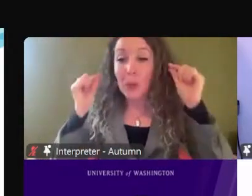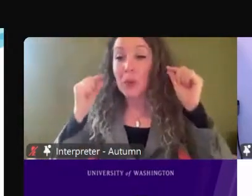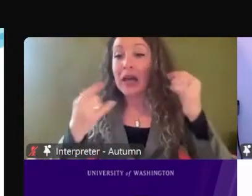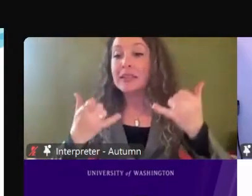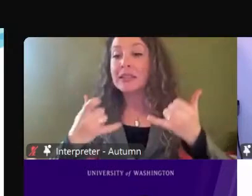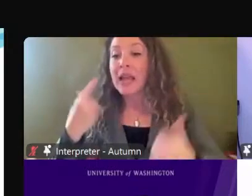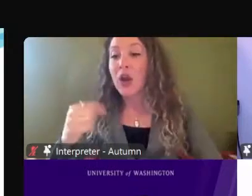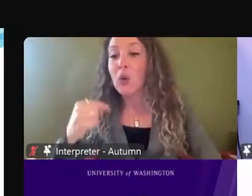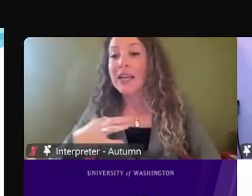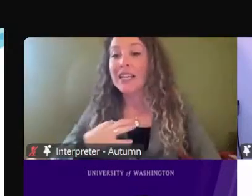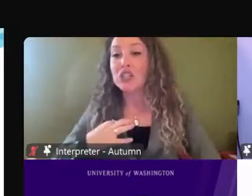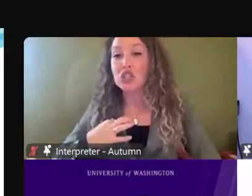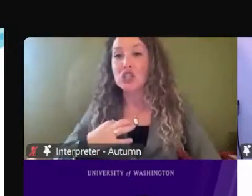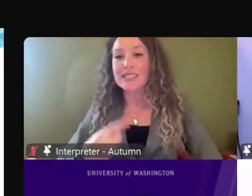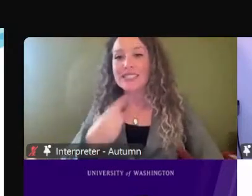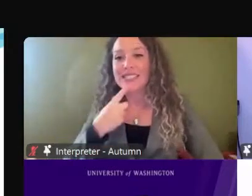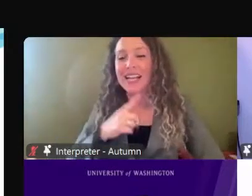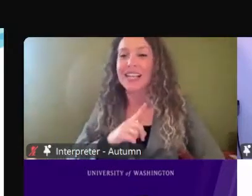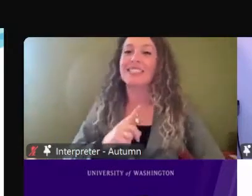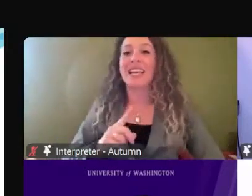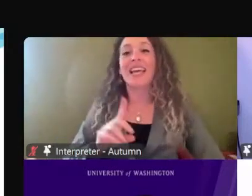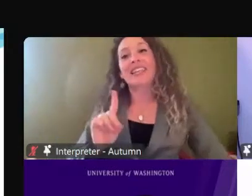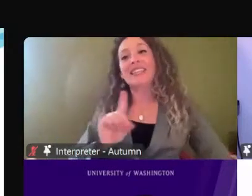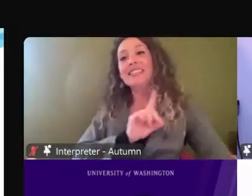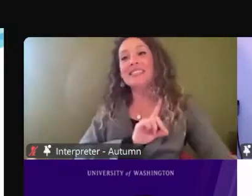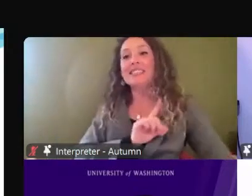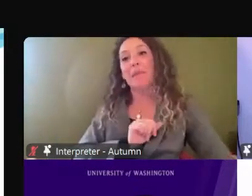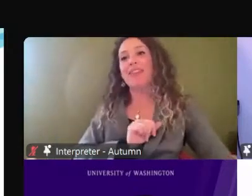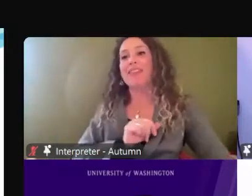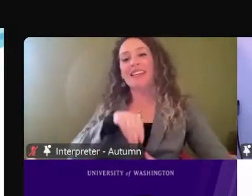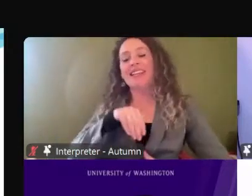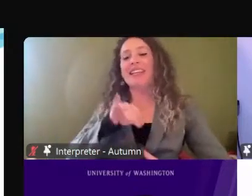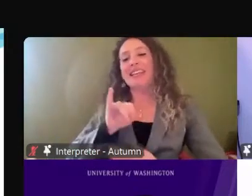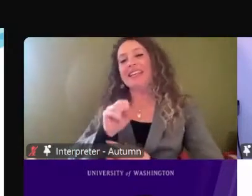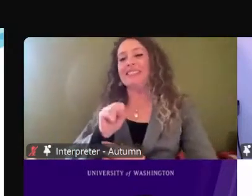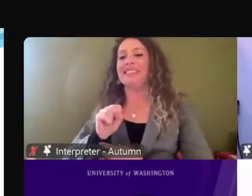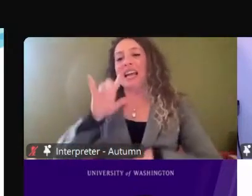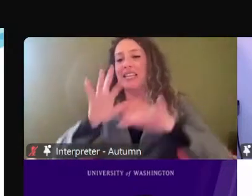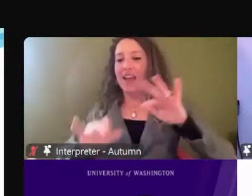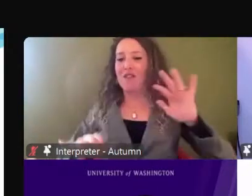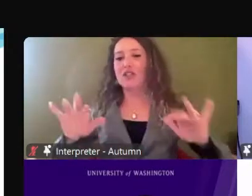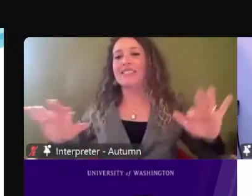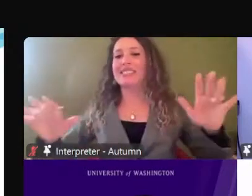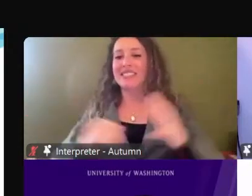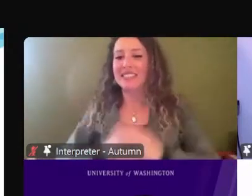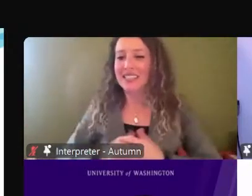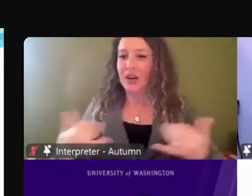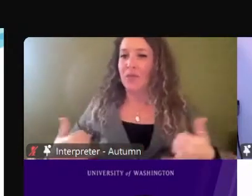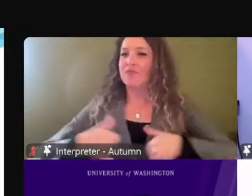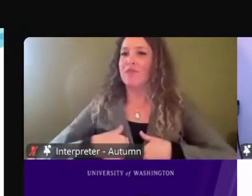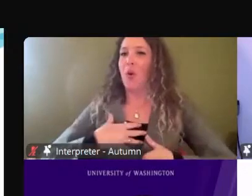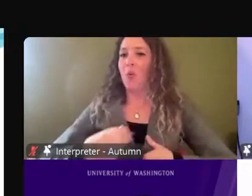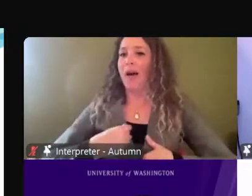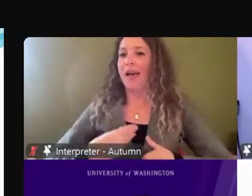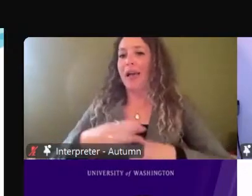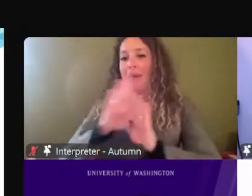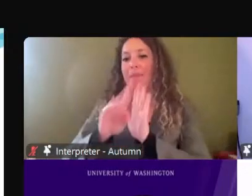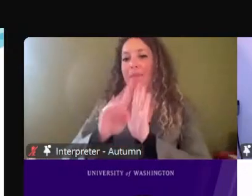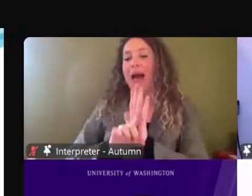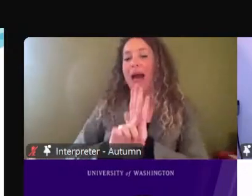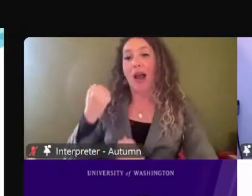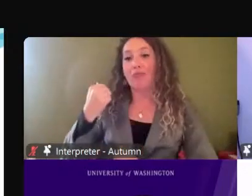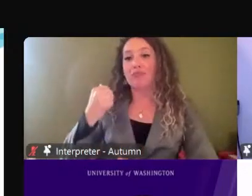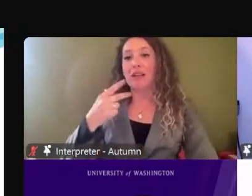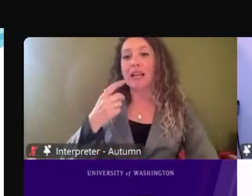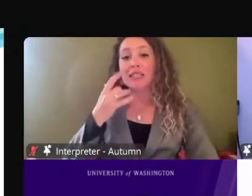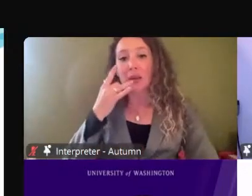shirt that says Disability is Diversity, and a white blazer, and my background is purple. And we